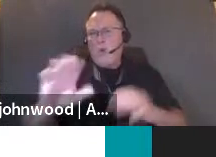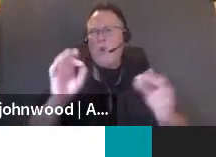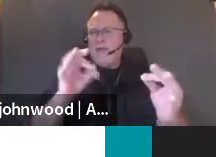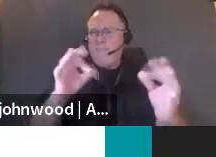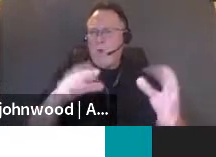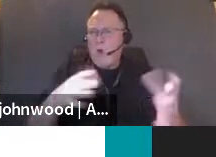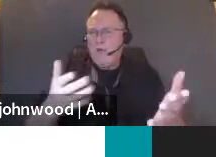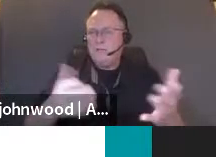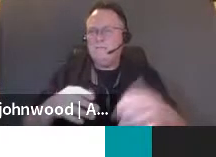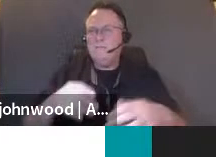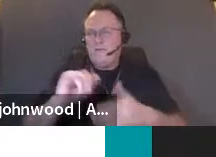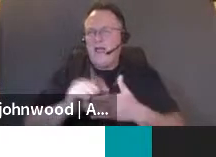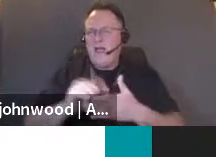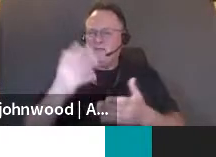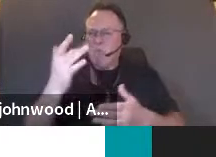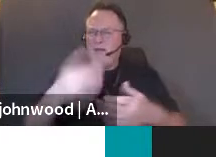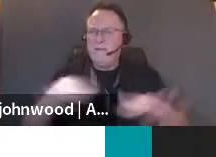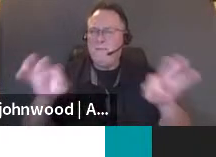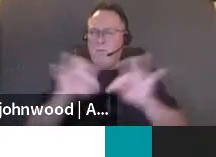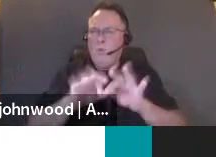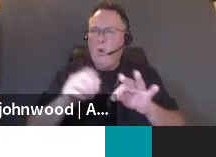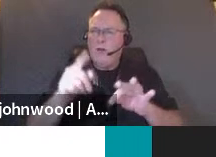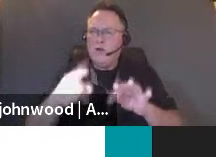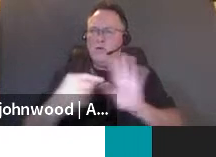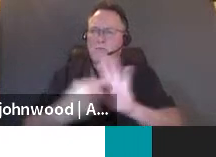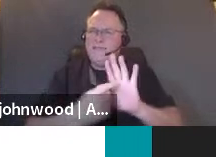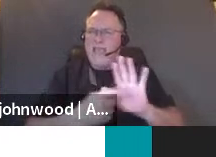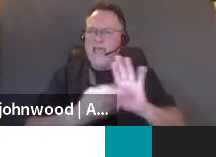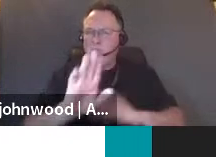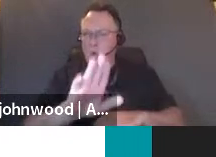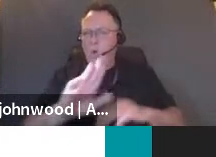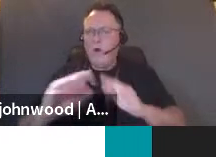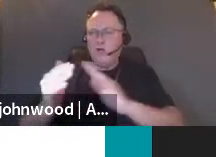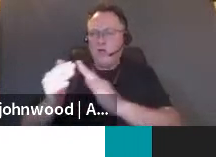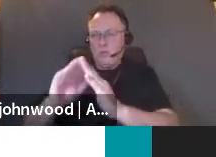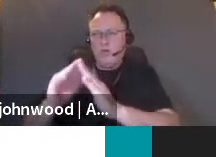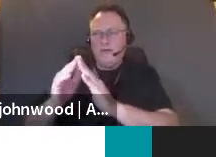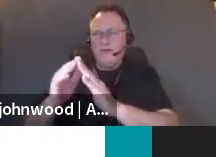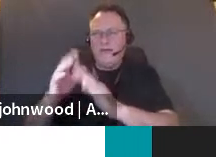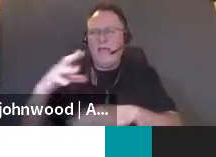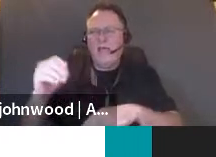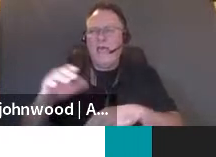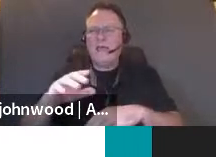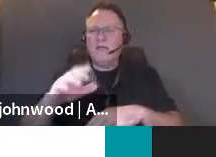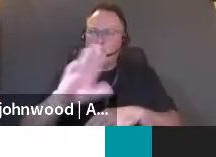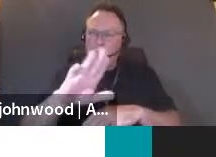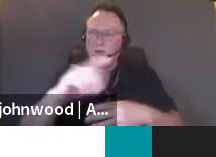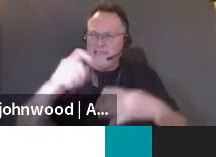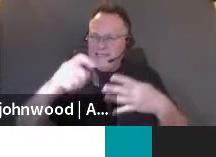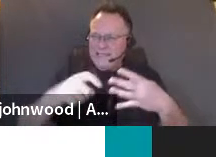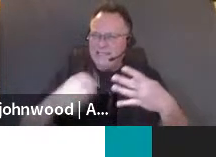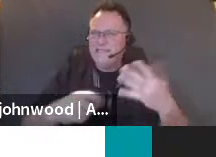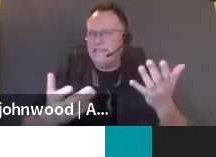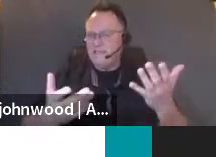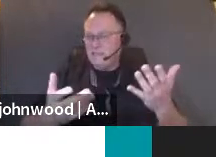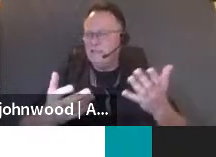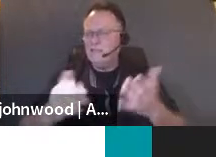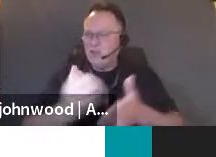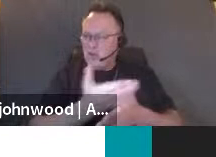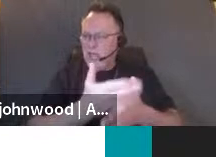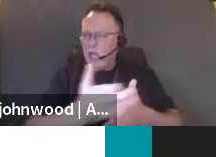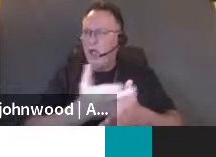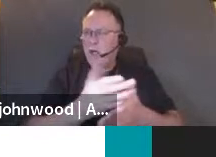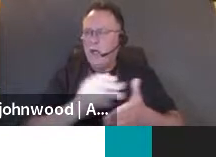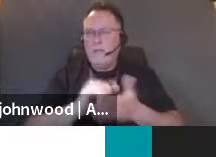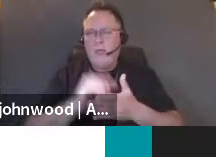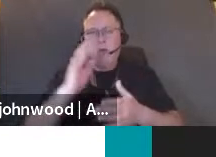all to lean in as representatives of your communities and share your needs, which is really going to shape the